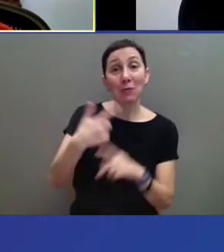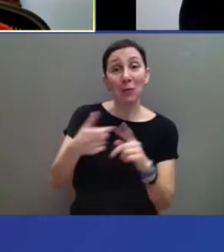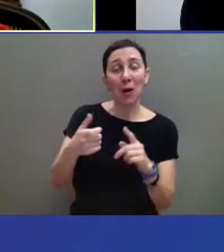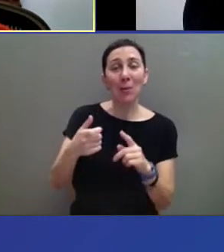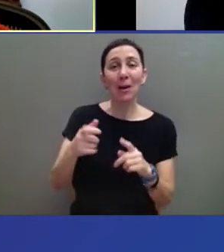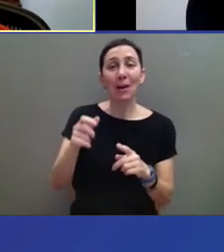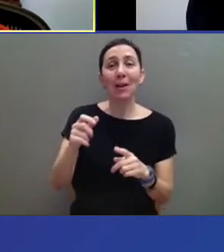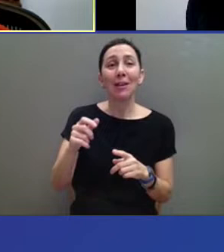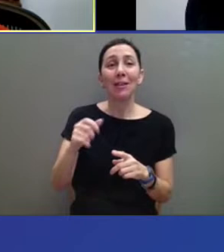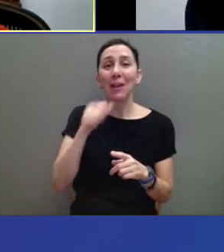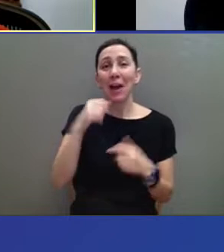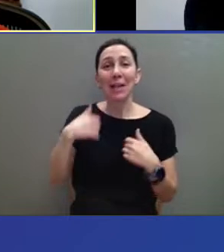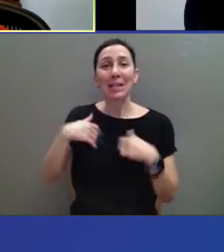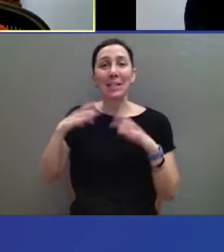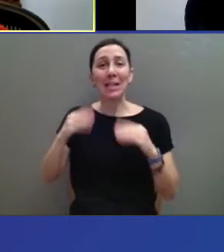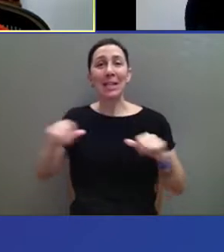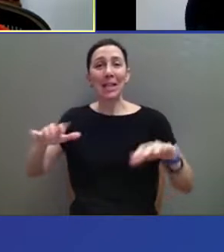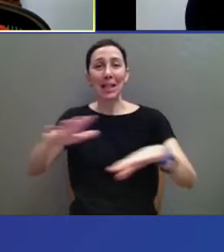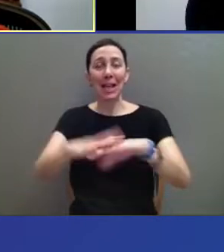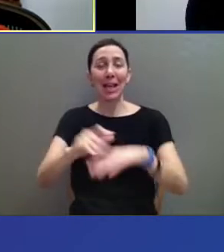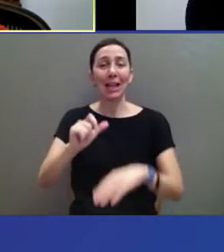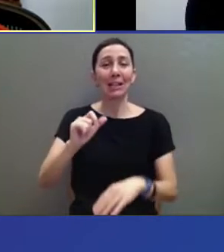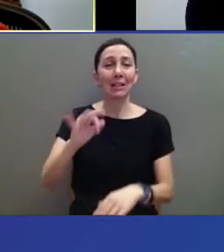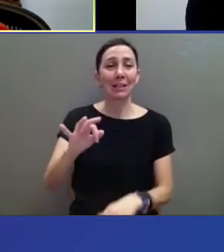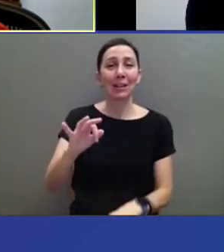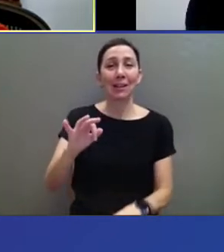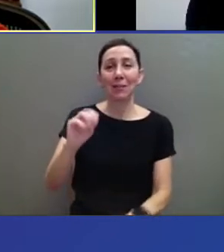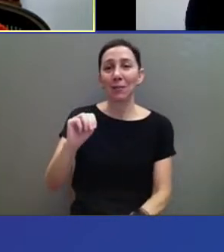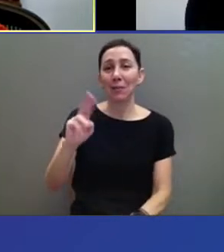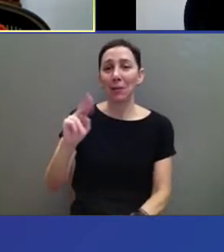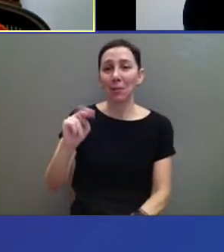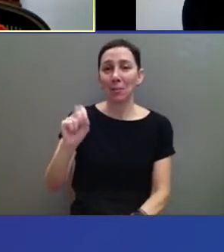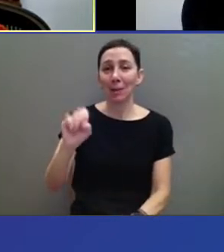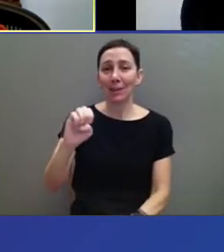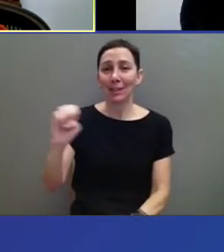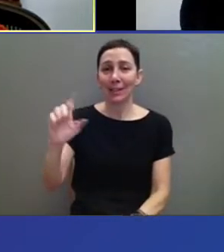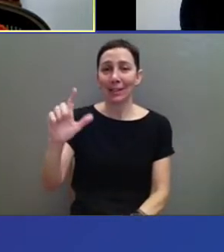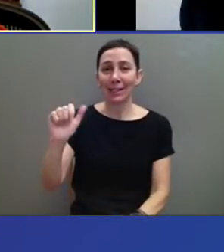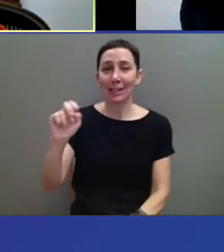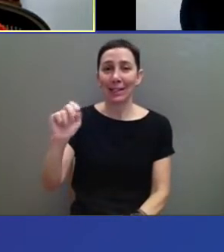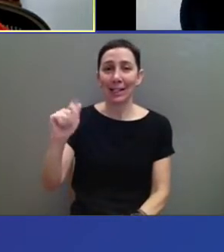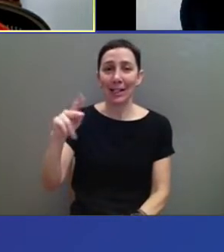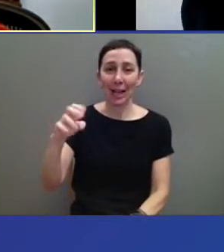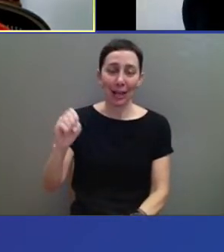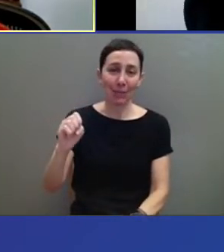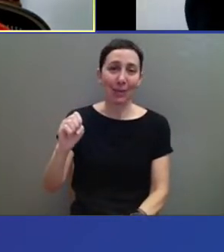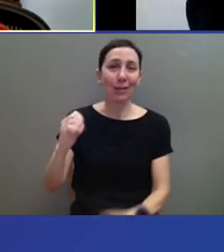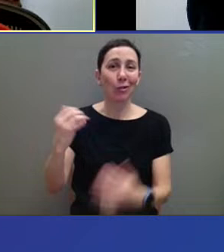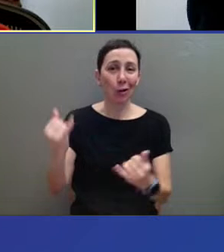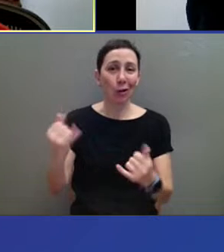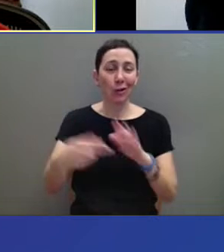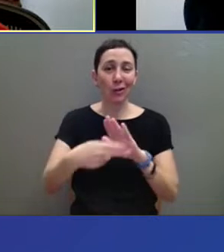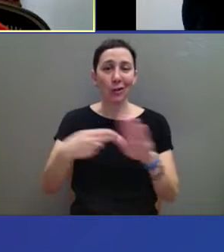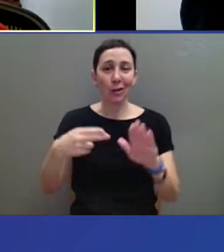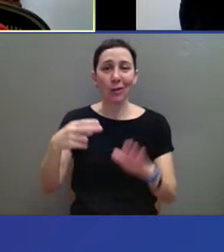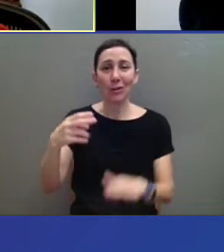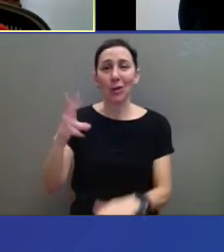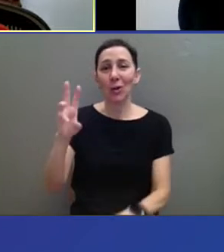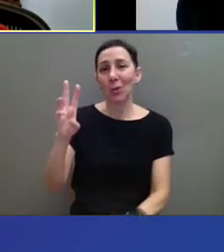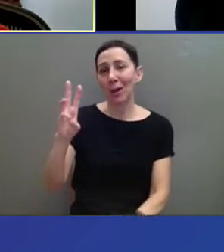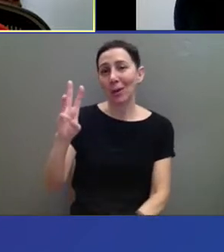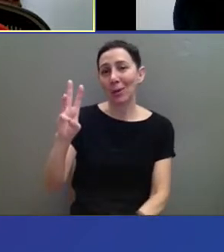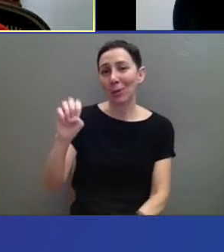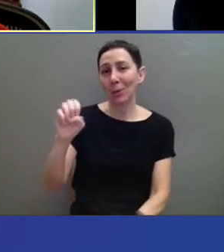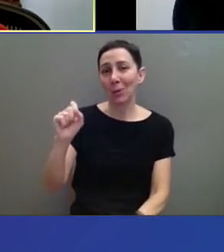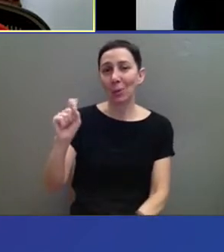lands of the Munsing Lenape, currently known as Westchester County. I am sitting in a room